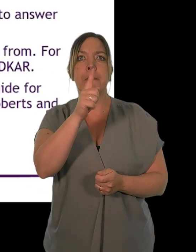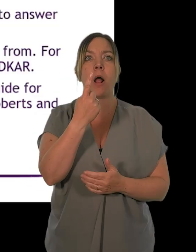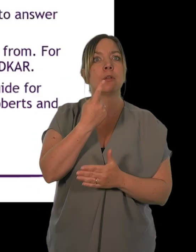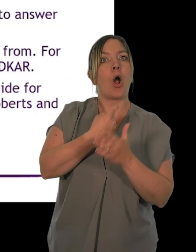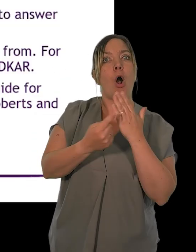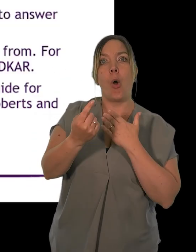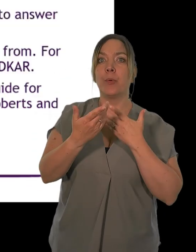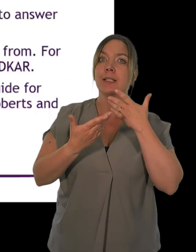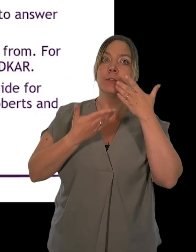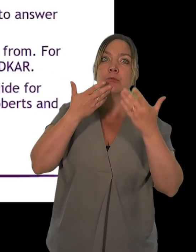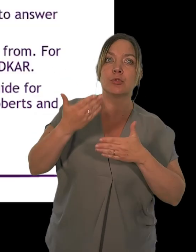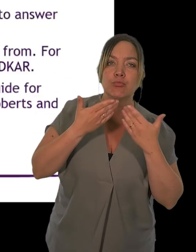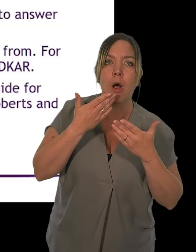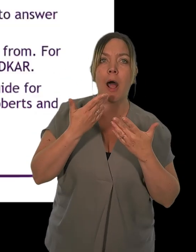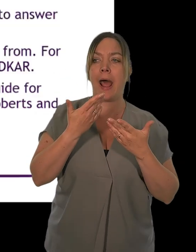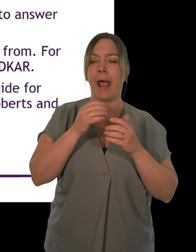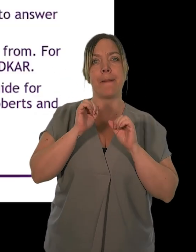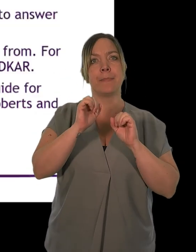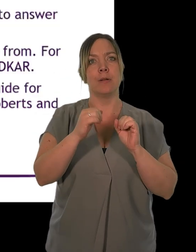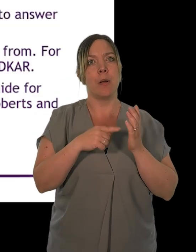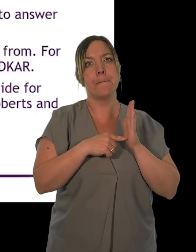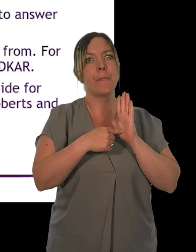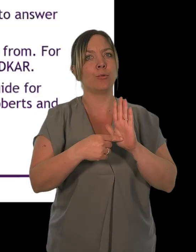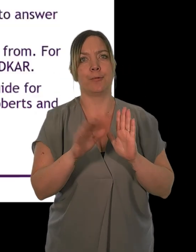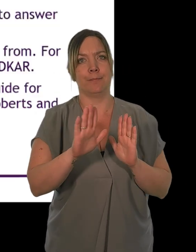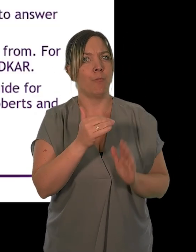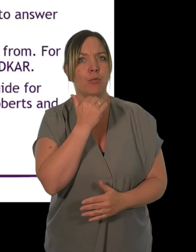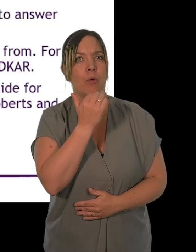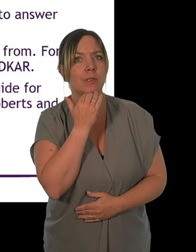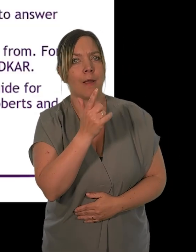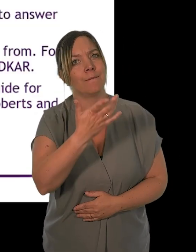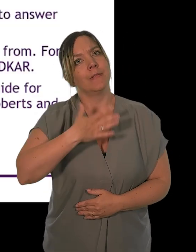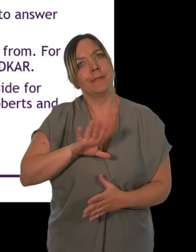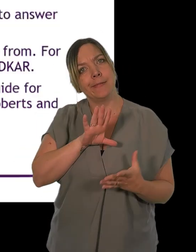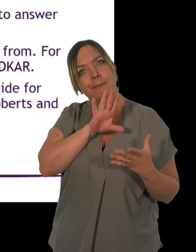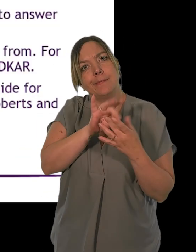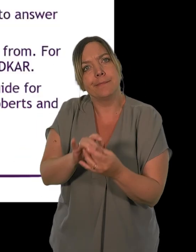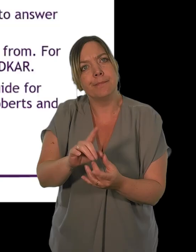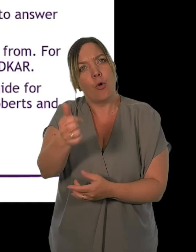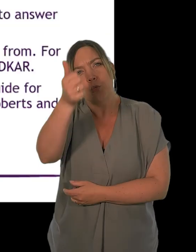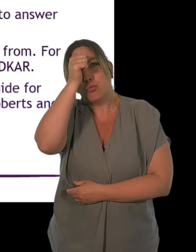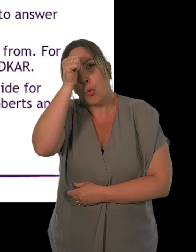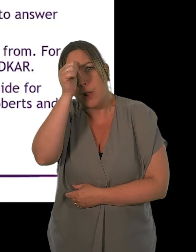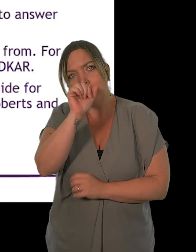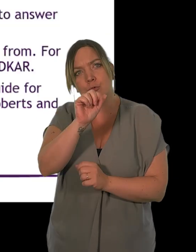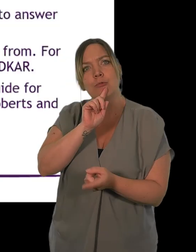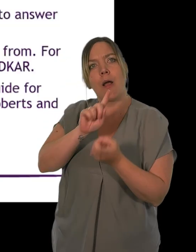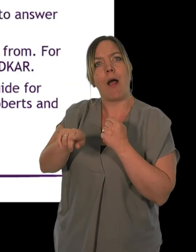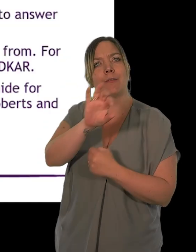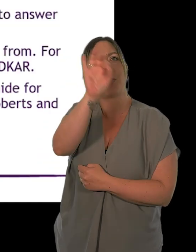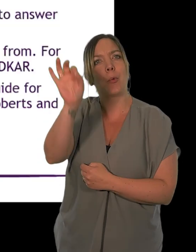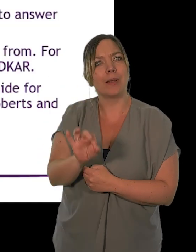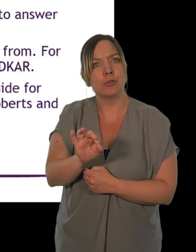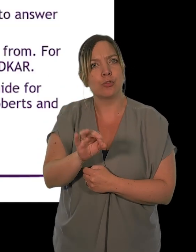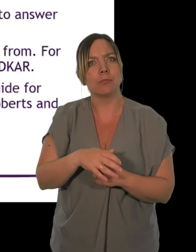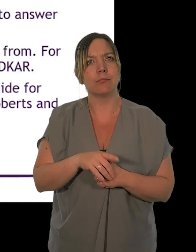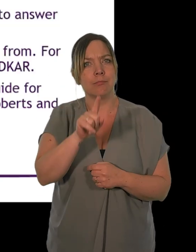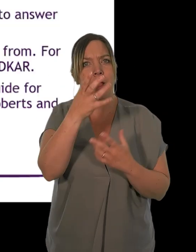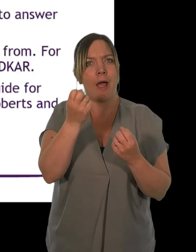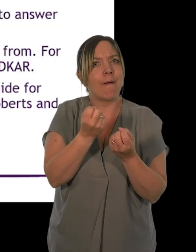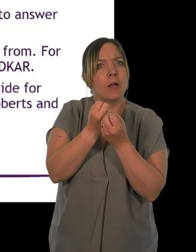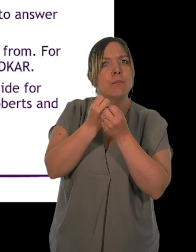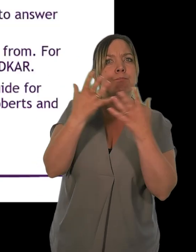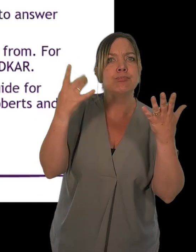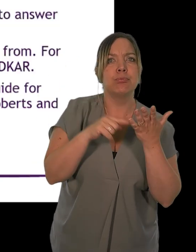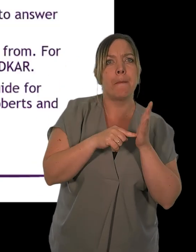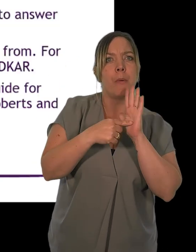you choose to include in your answer, the focus is on how change could have been managed better. It is important to